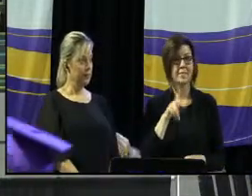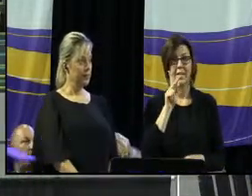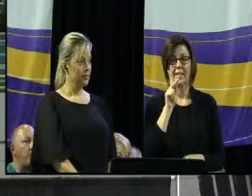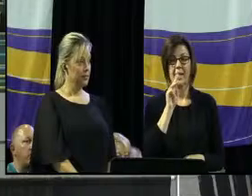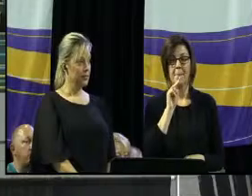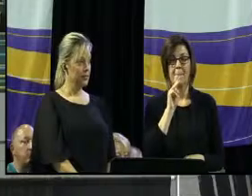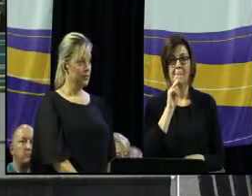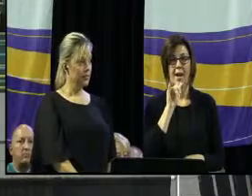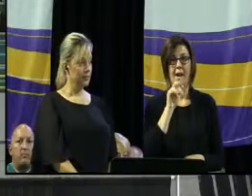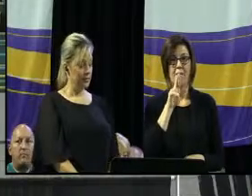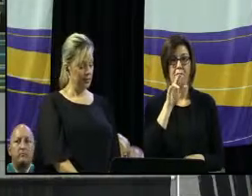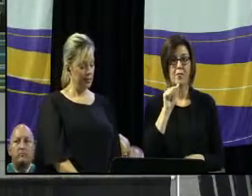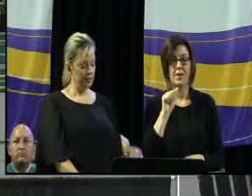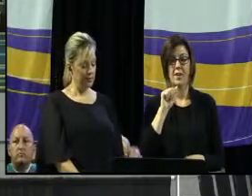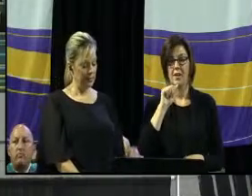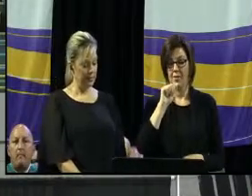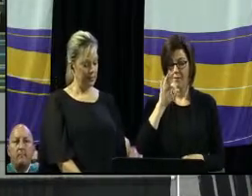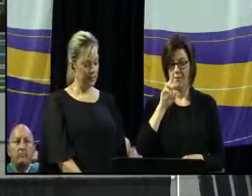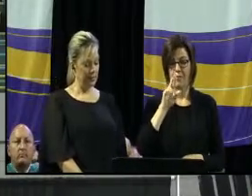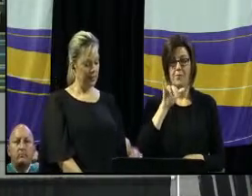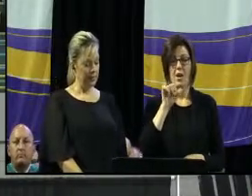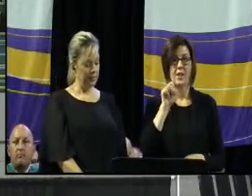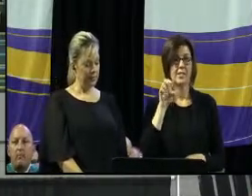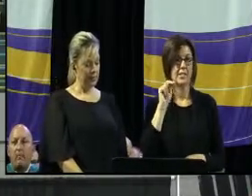Kamira Joelle Friesen.